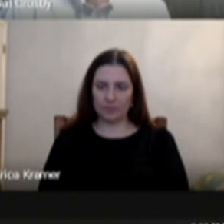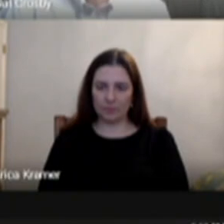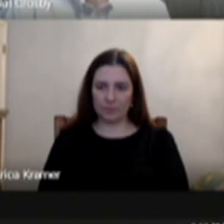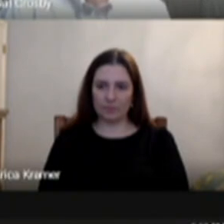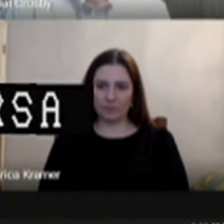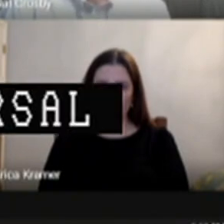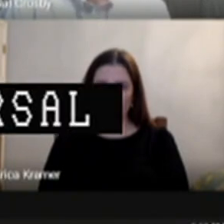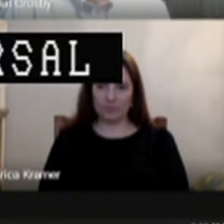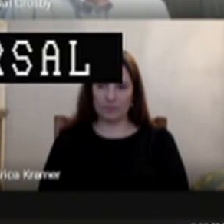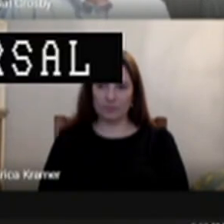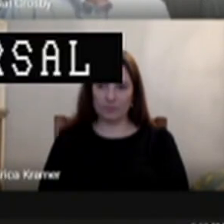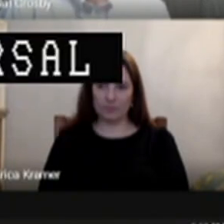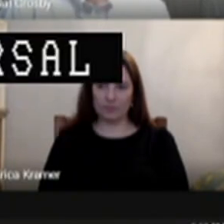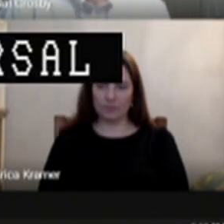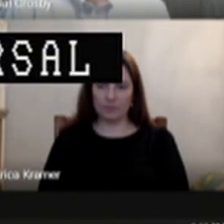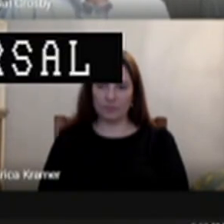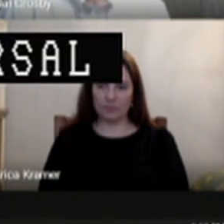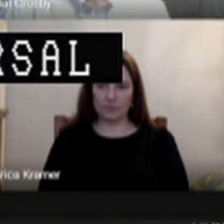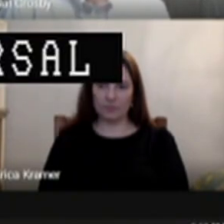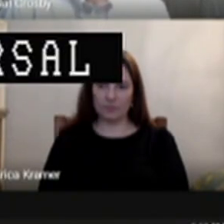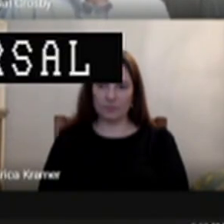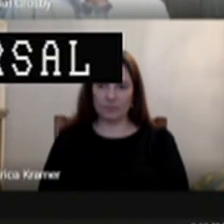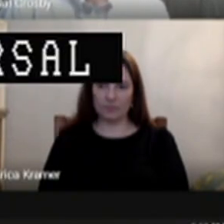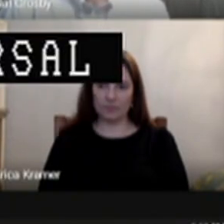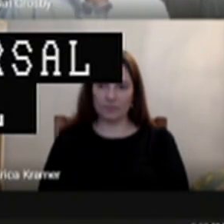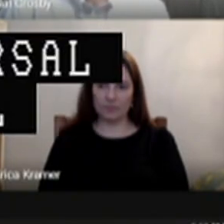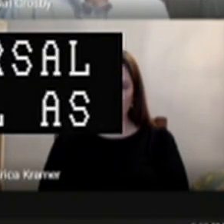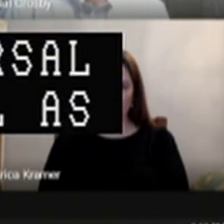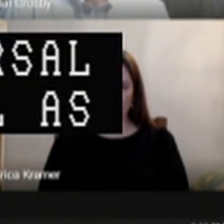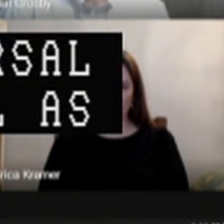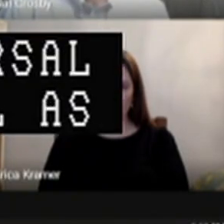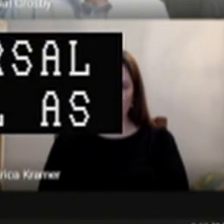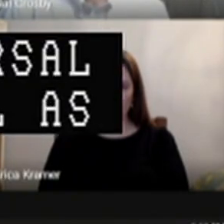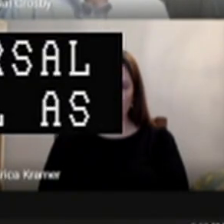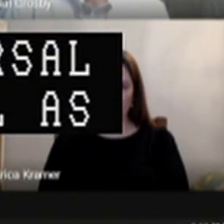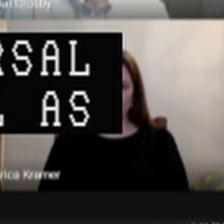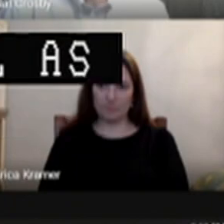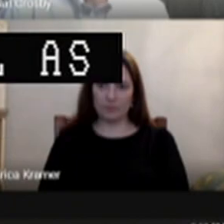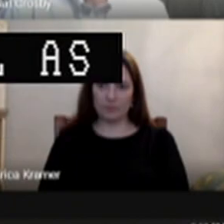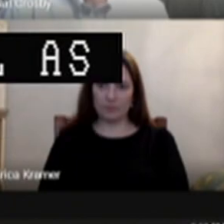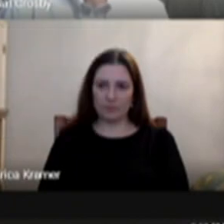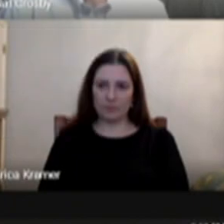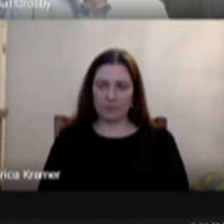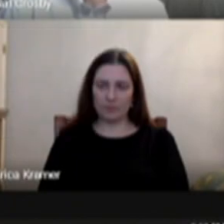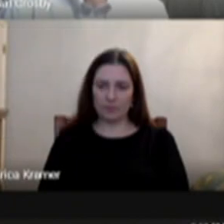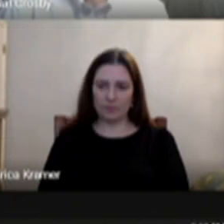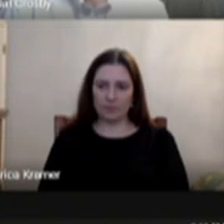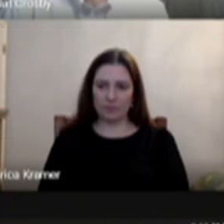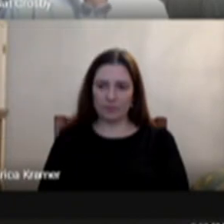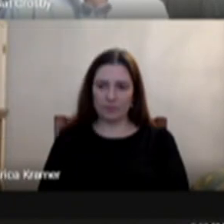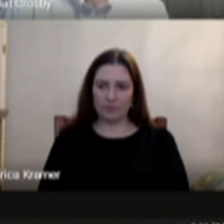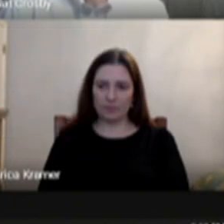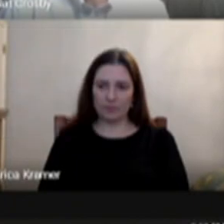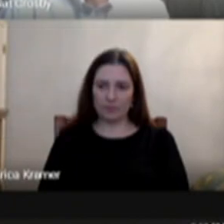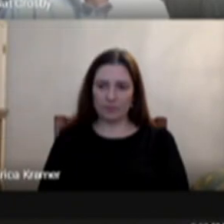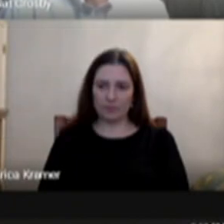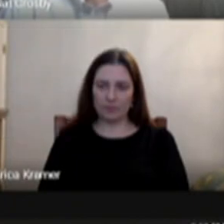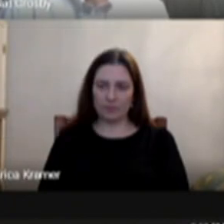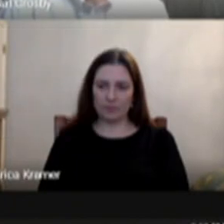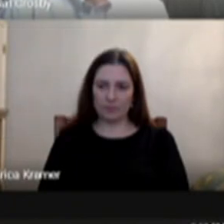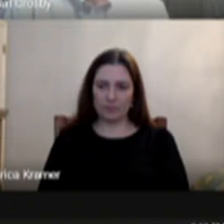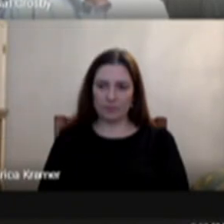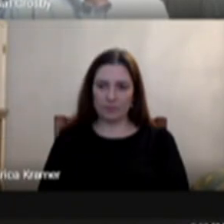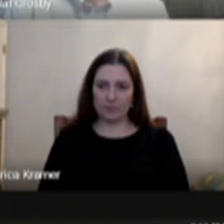daily basis, as well as opportunities for events, modeling sustainability and resilience, and then that renewing the cultural